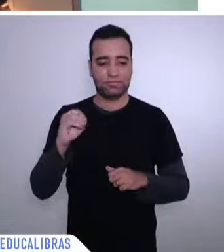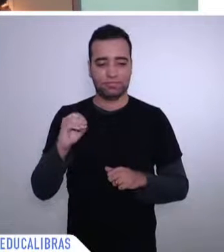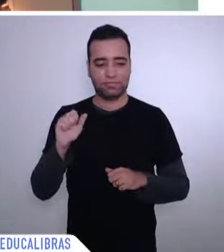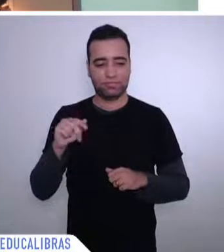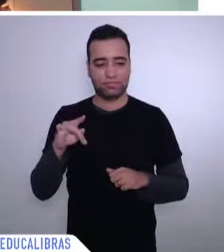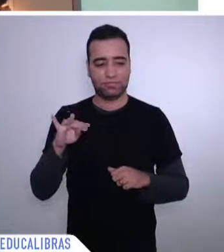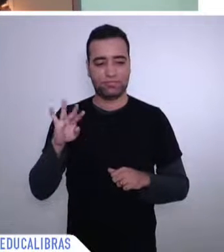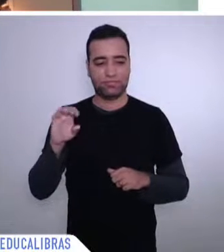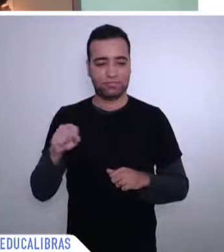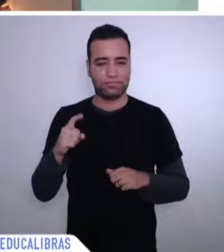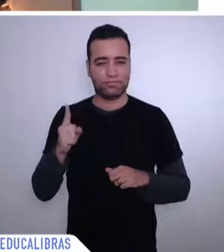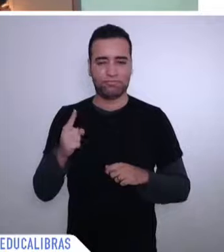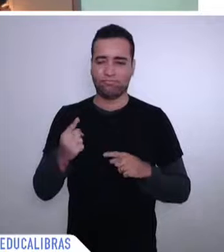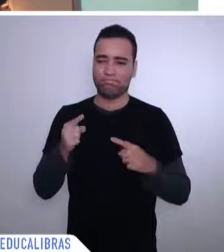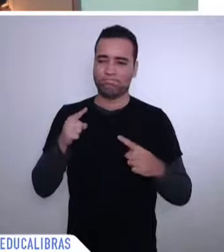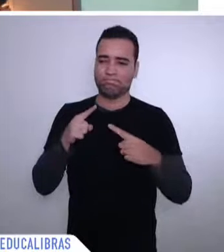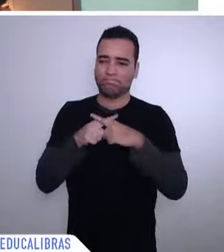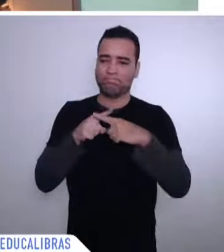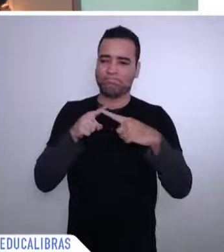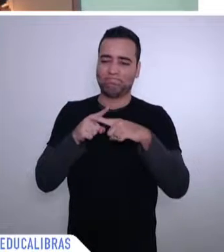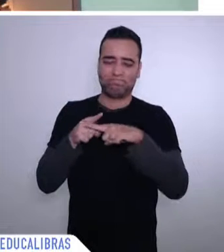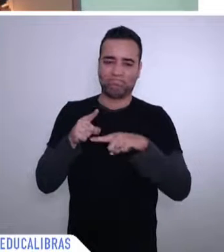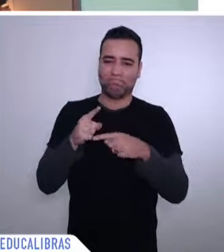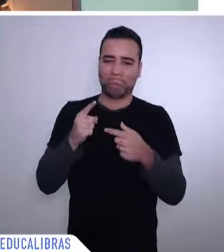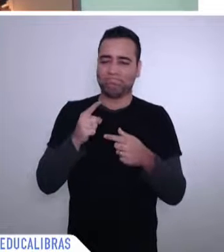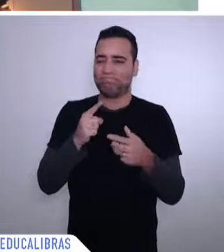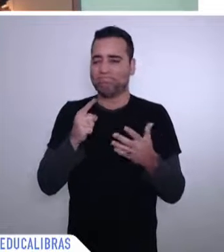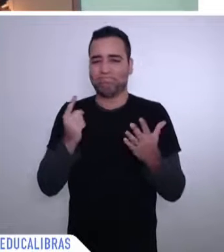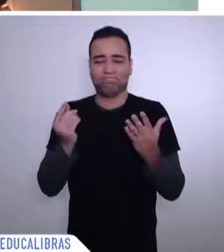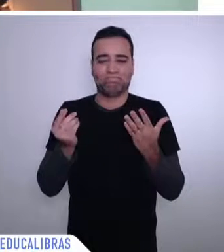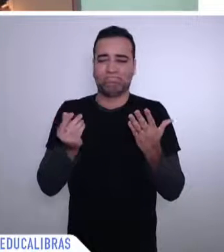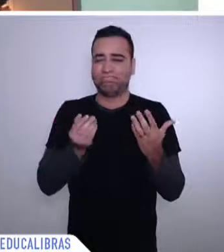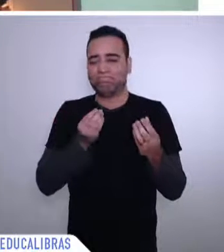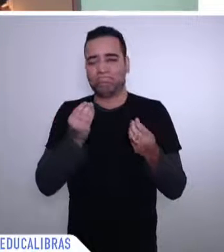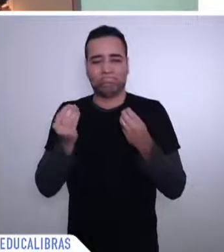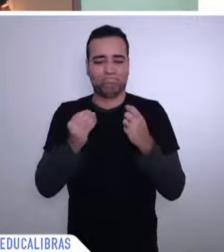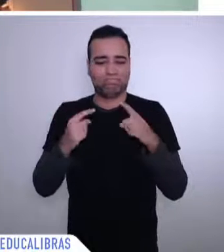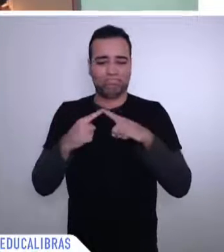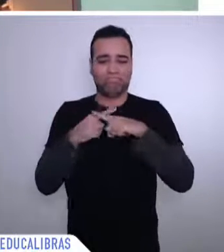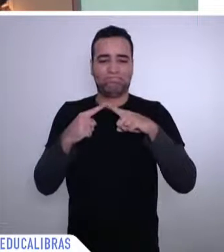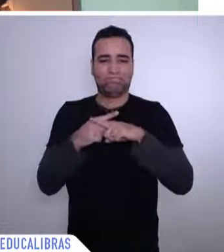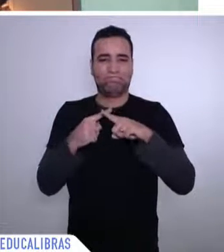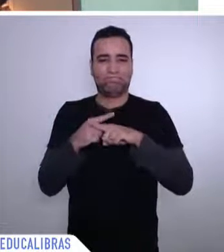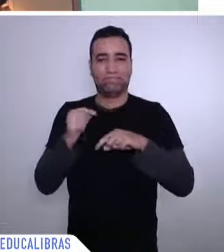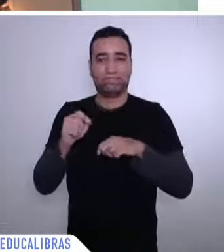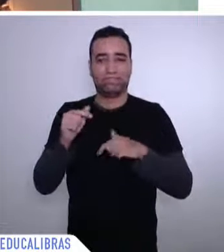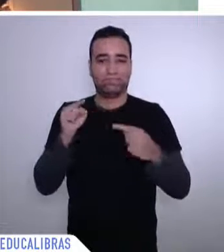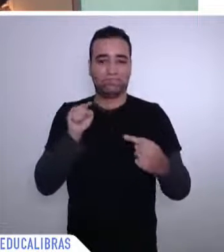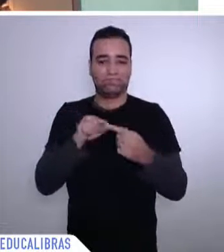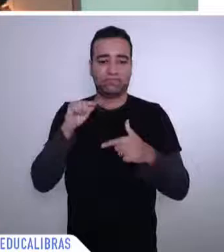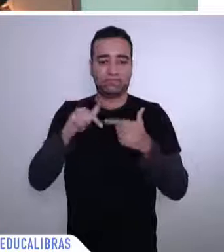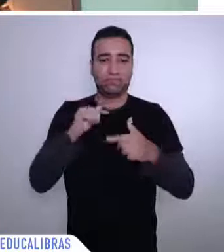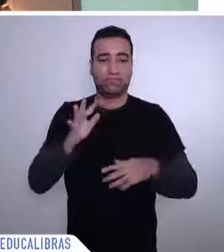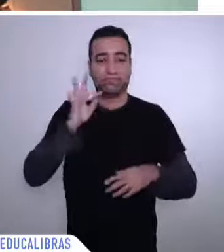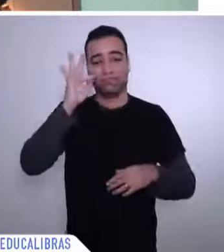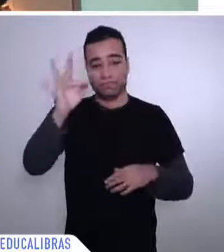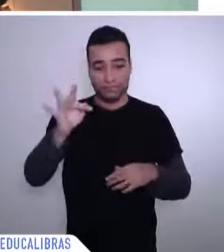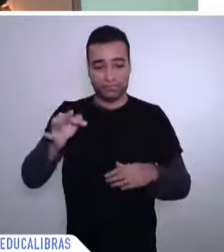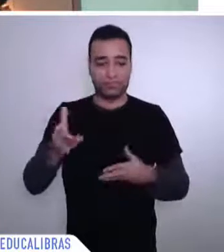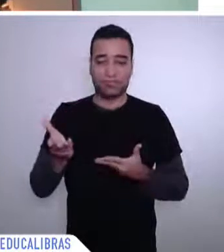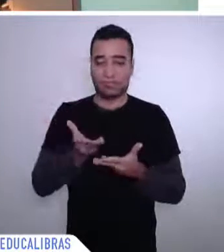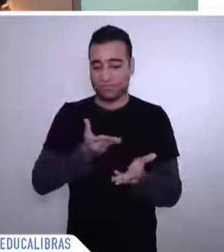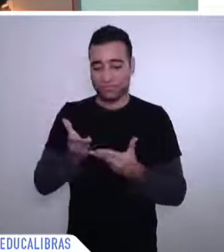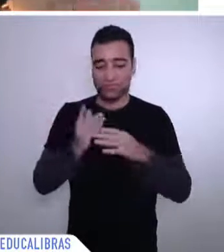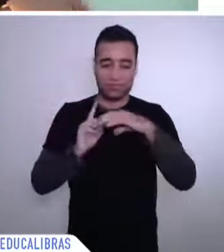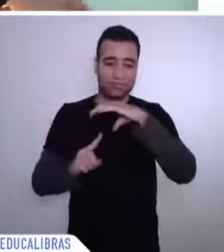odd look. There is a lack of identification that are implied in the work in the